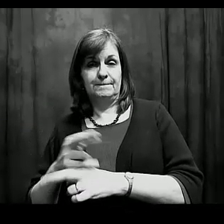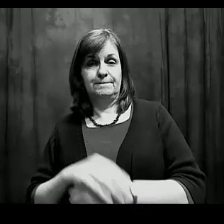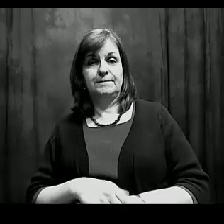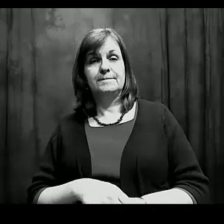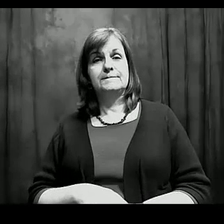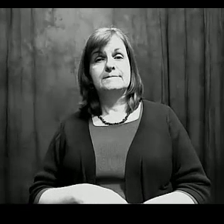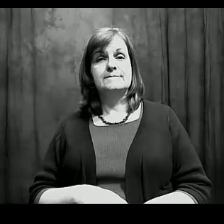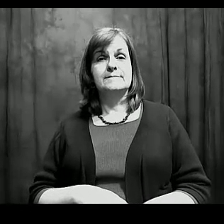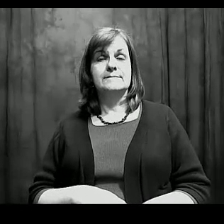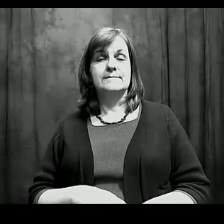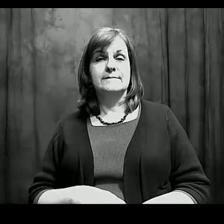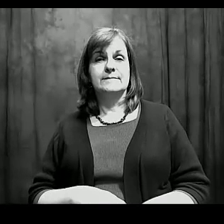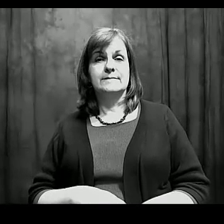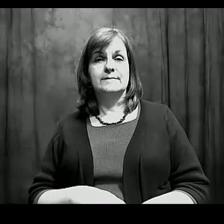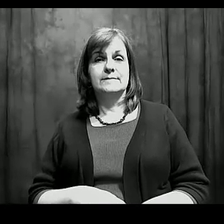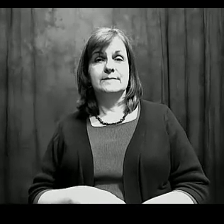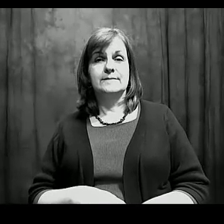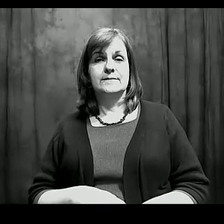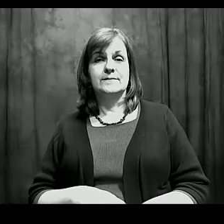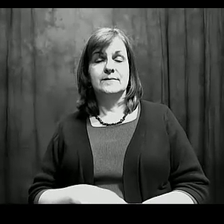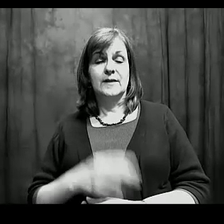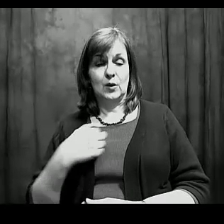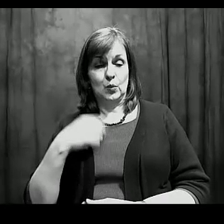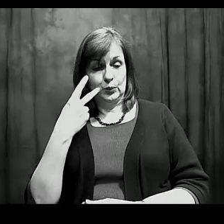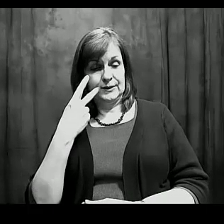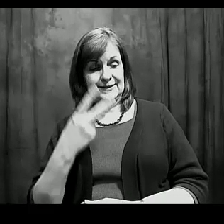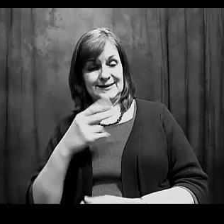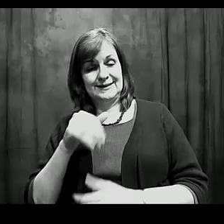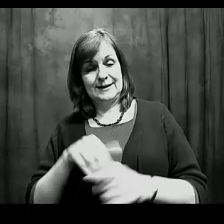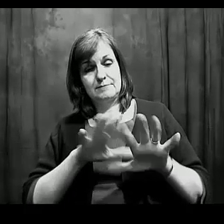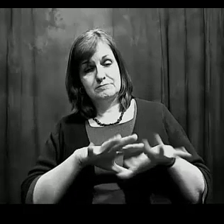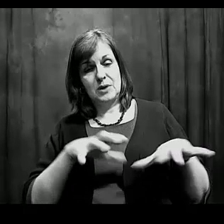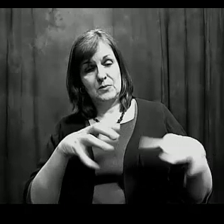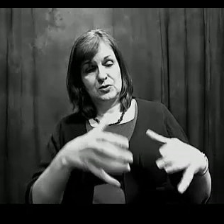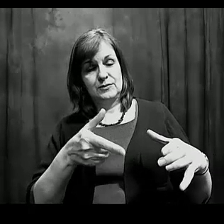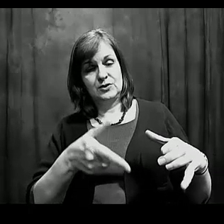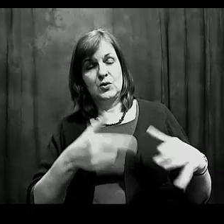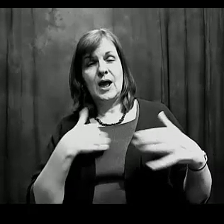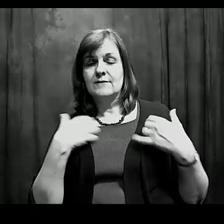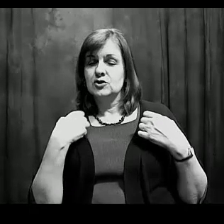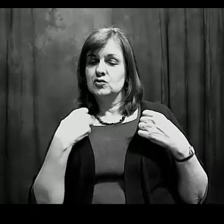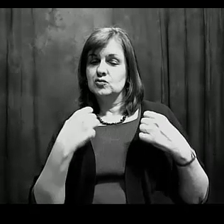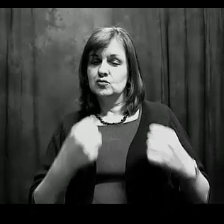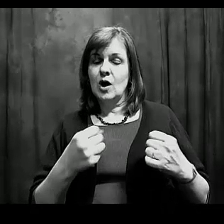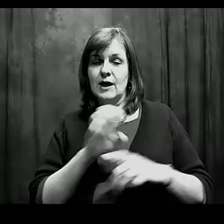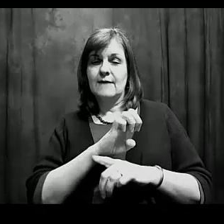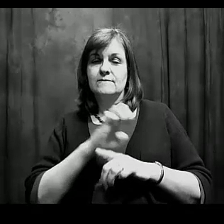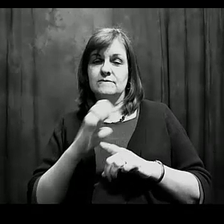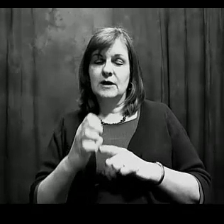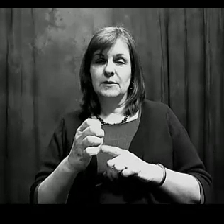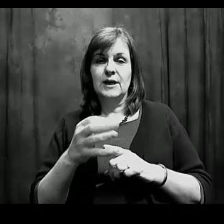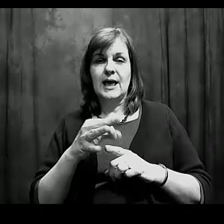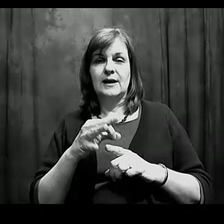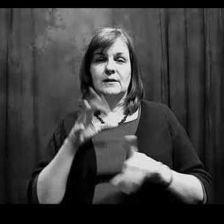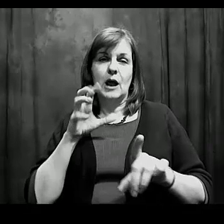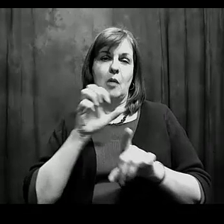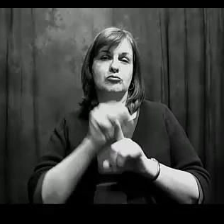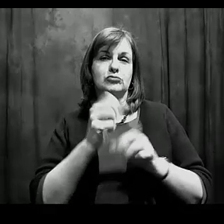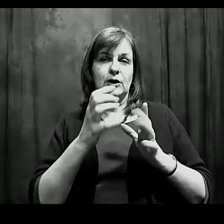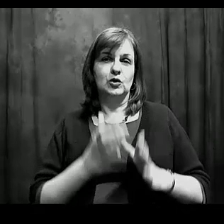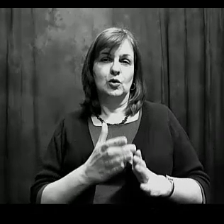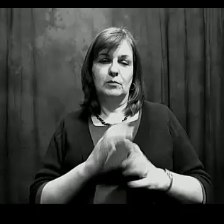We see this in populations that have strong environmental and predatory